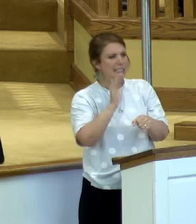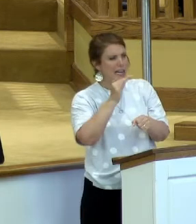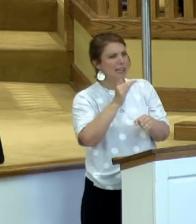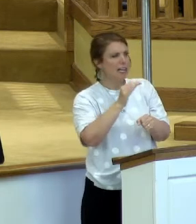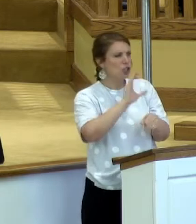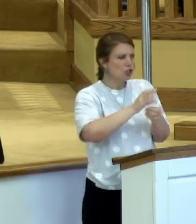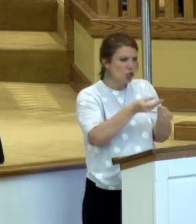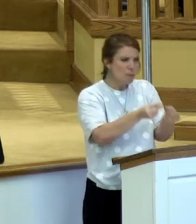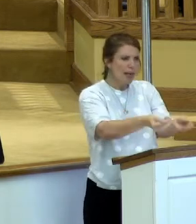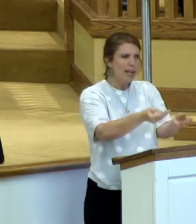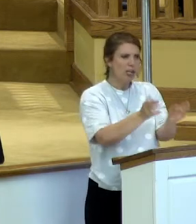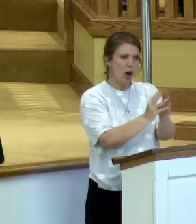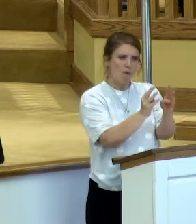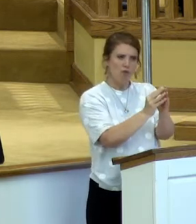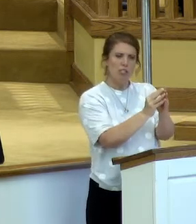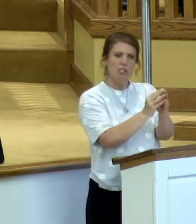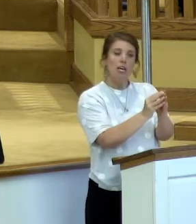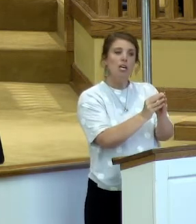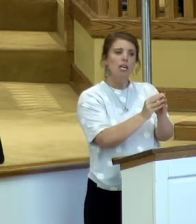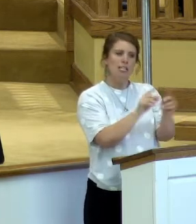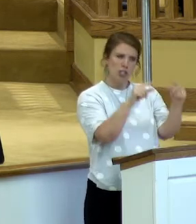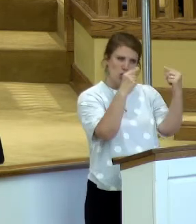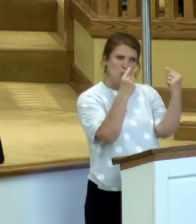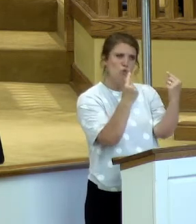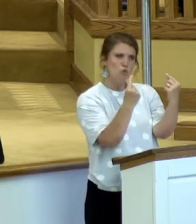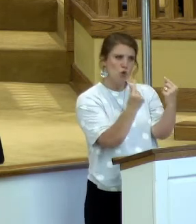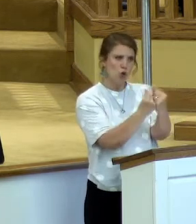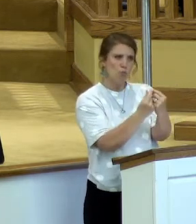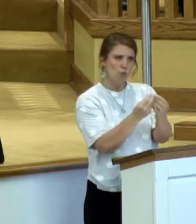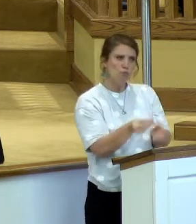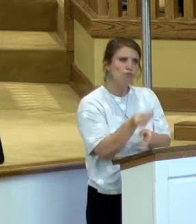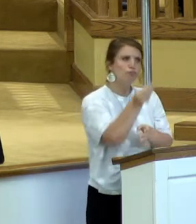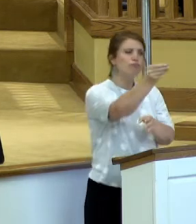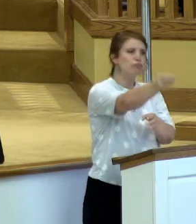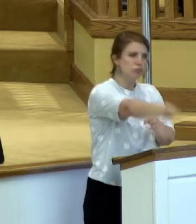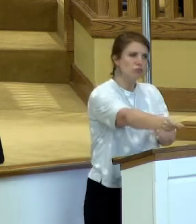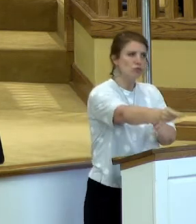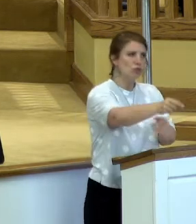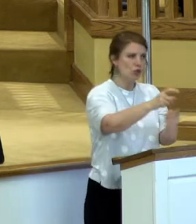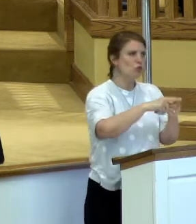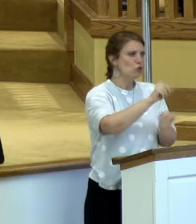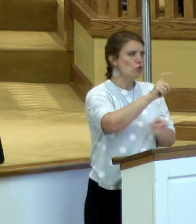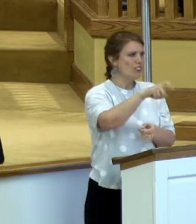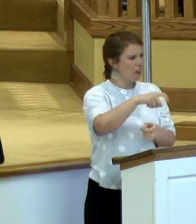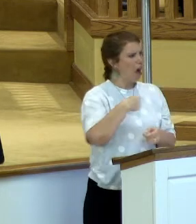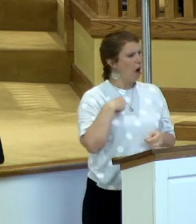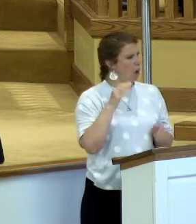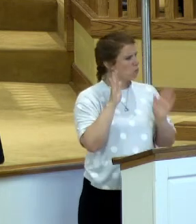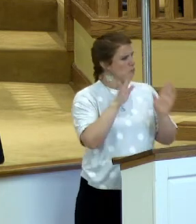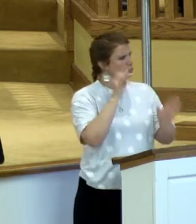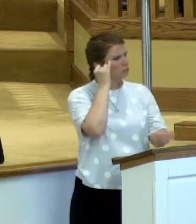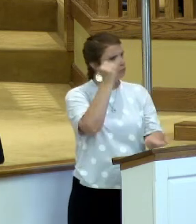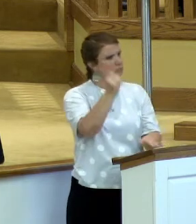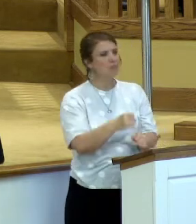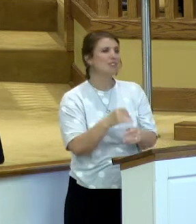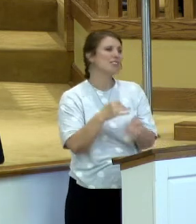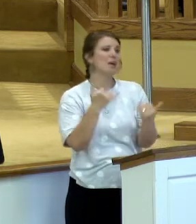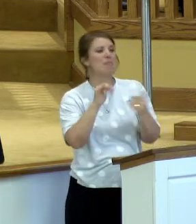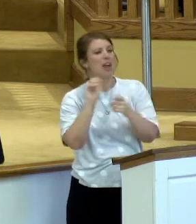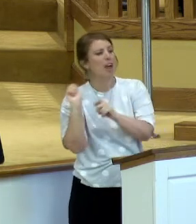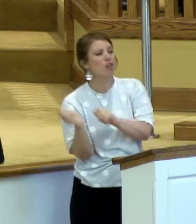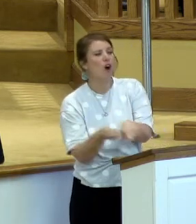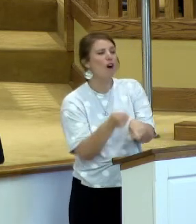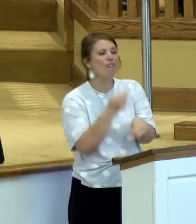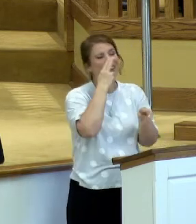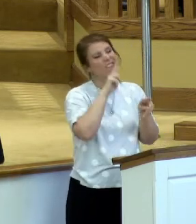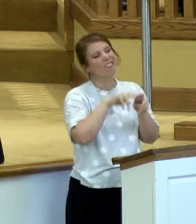the church planning conference does. And then they would, as a group, would contribute to those needs. I thought that was great. And then they would go play golf or